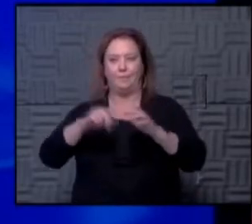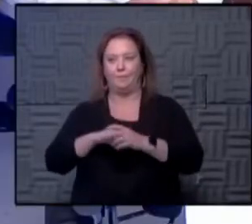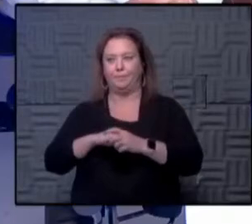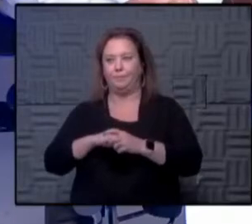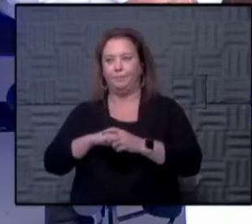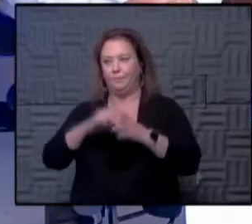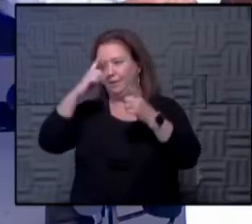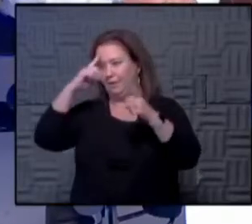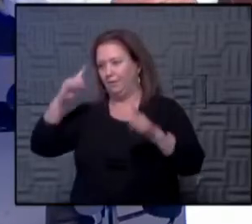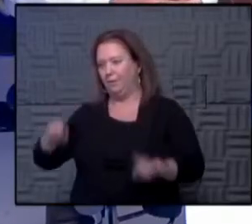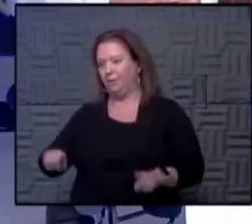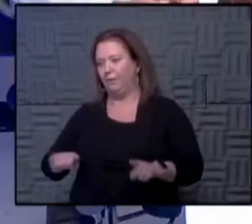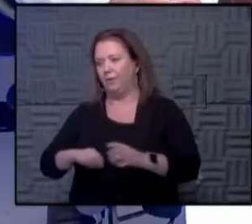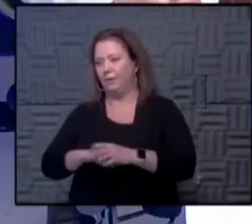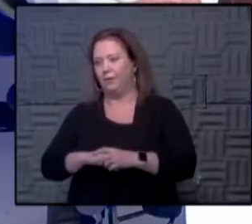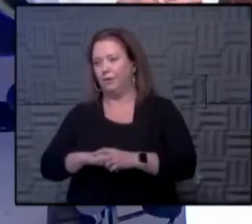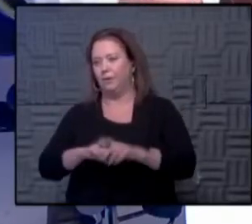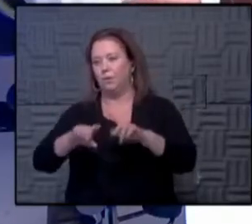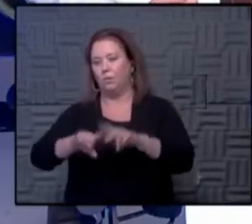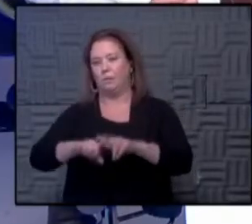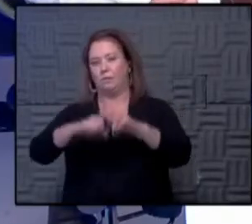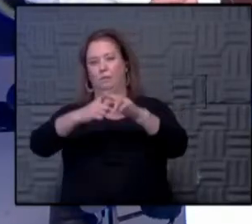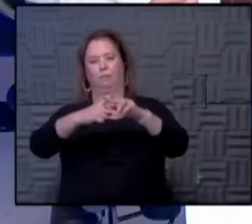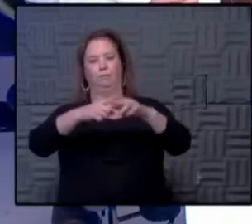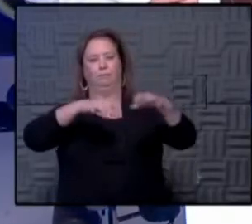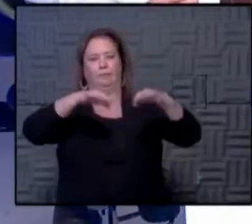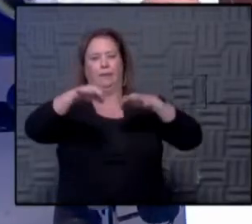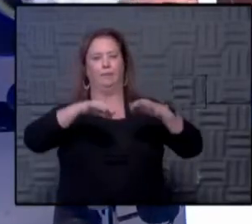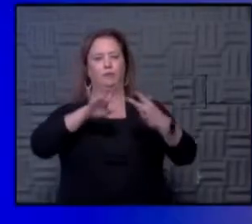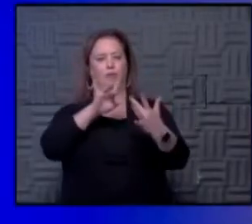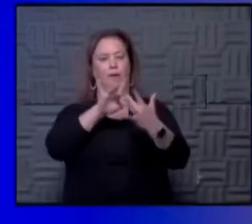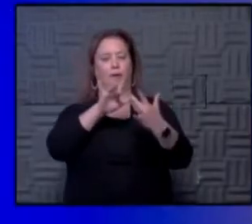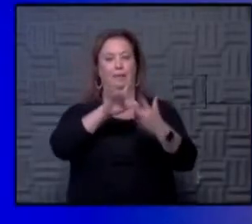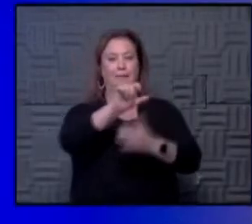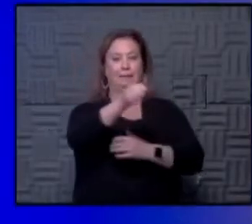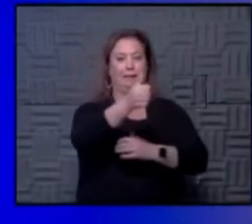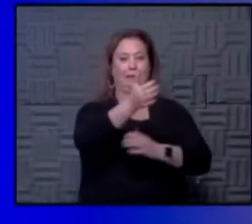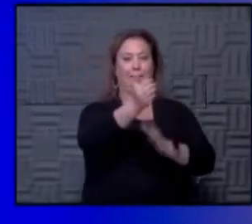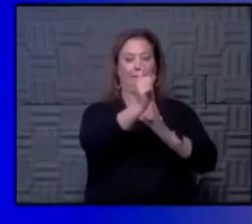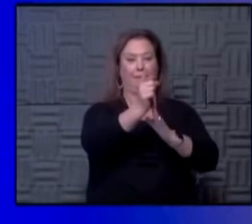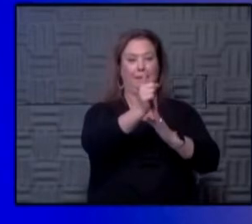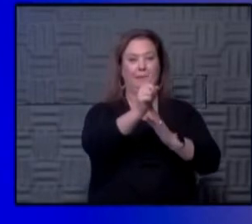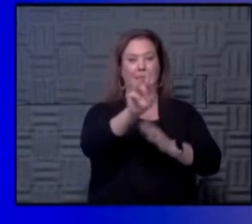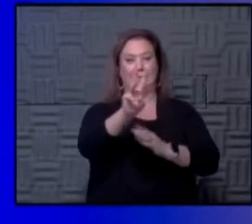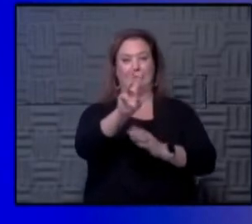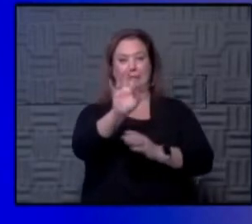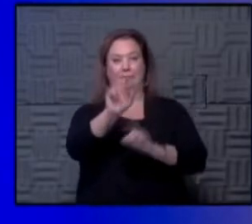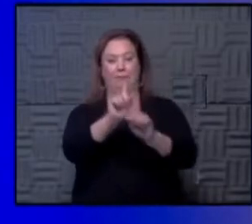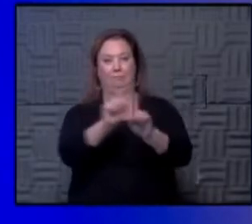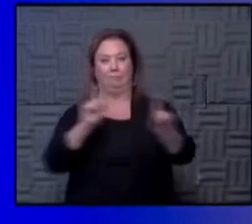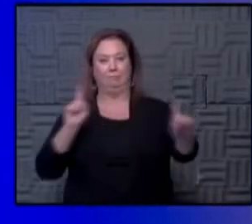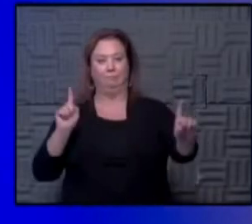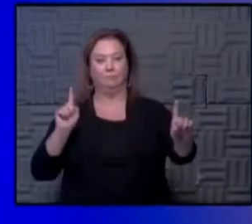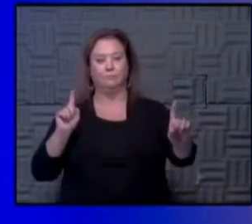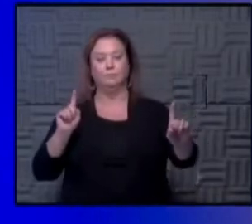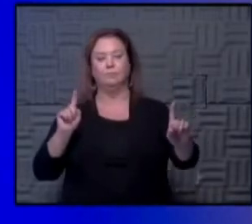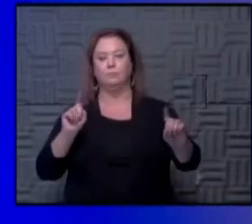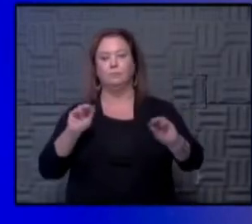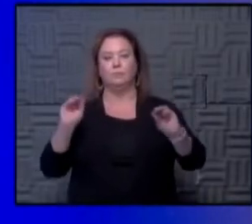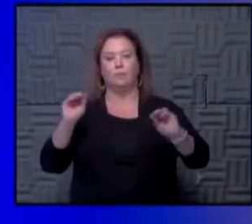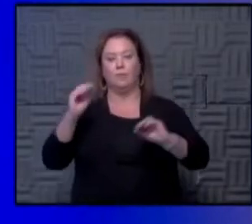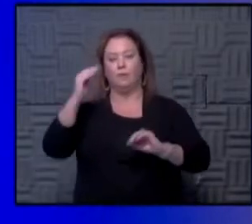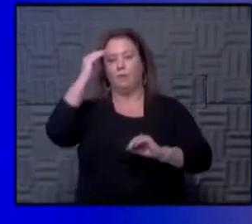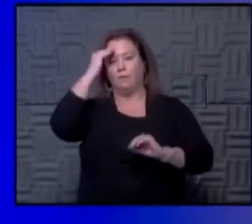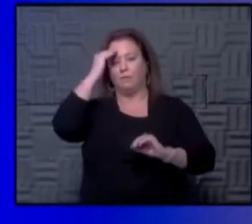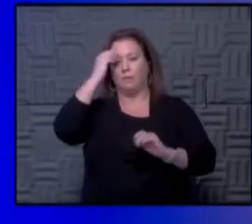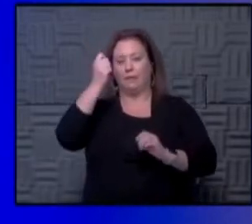I would absolutely agree. I think, we'd start as what is the definition of a contact, 10 or 15 minutes within 6 feet or more. I think there are understanding